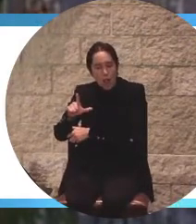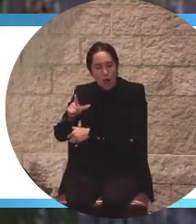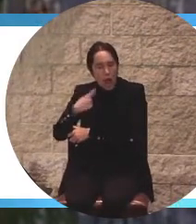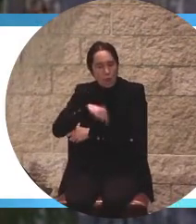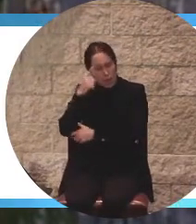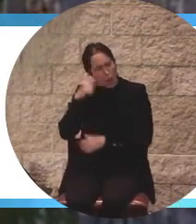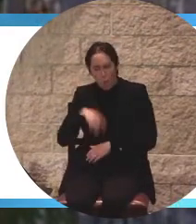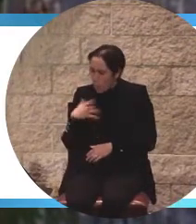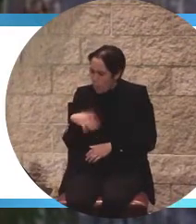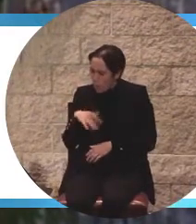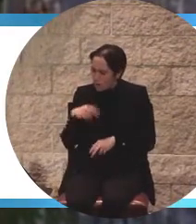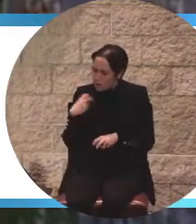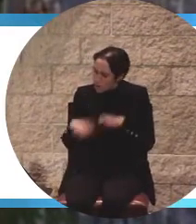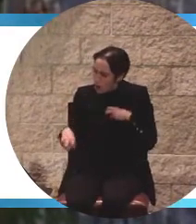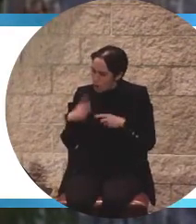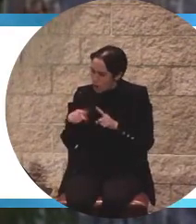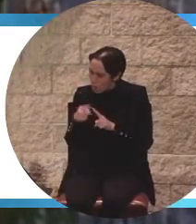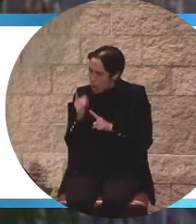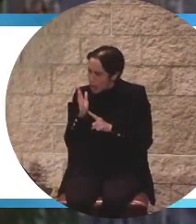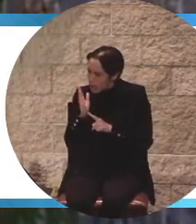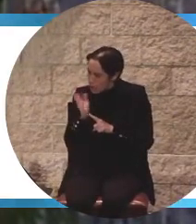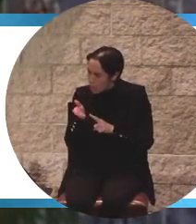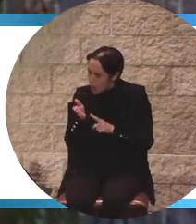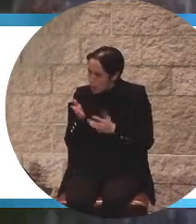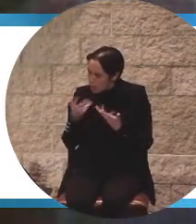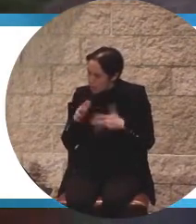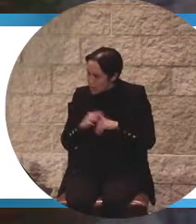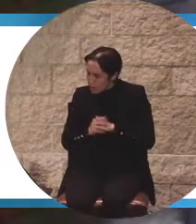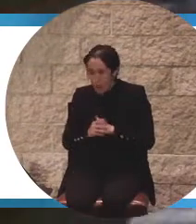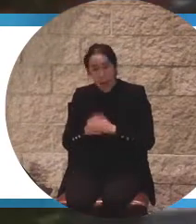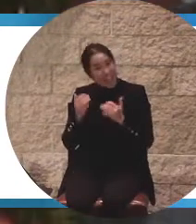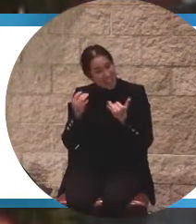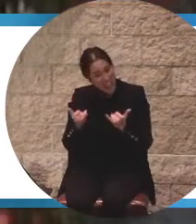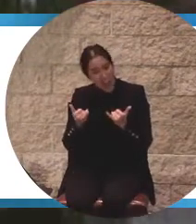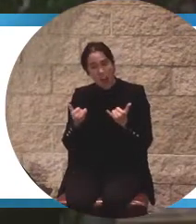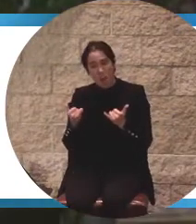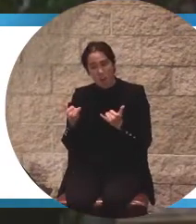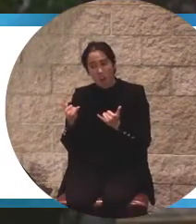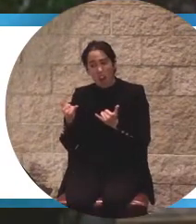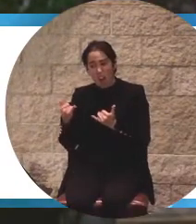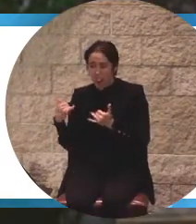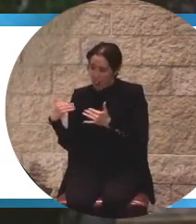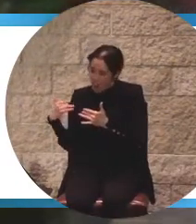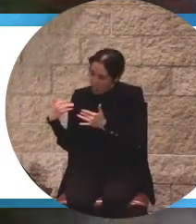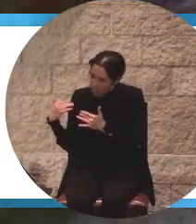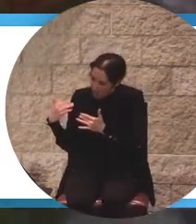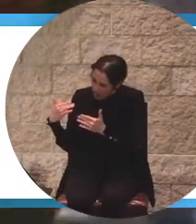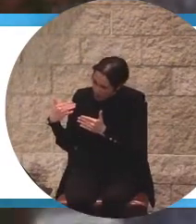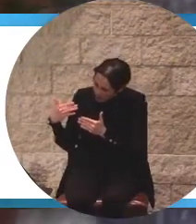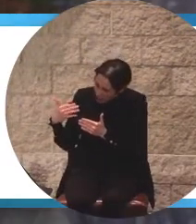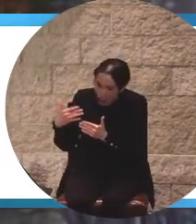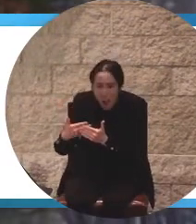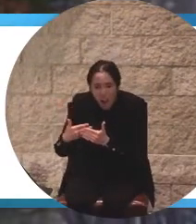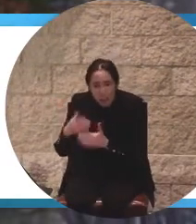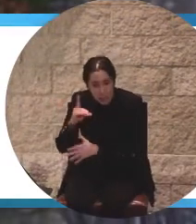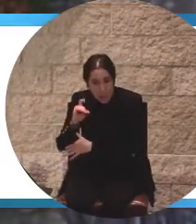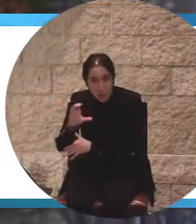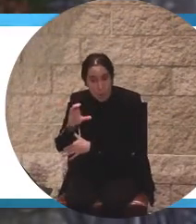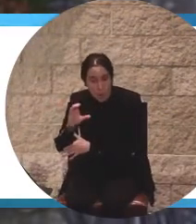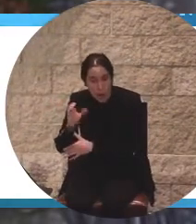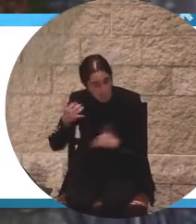is this going to end, right? And look, here we are in December, and we're here.